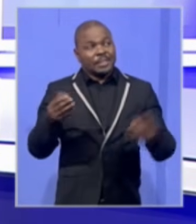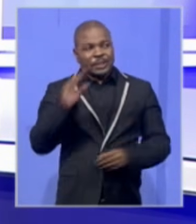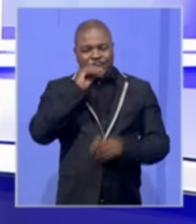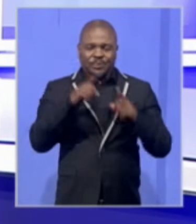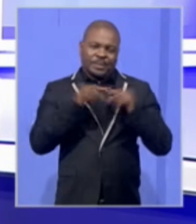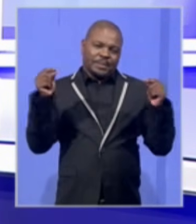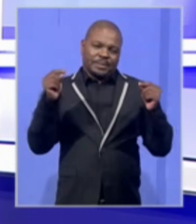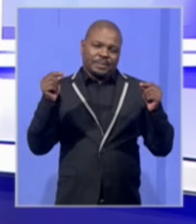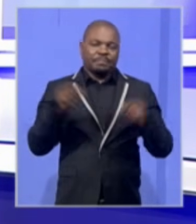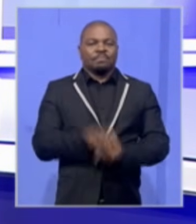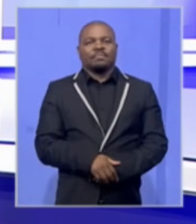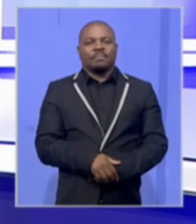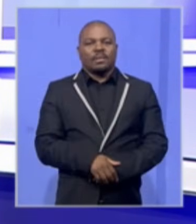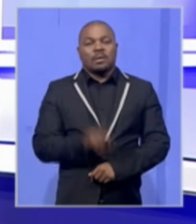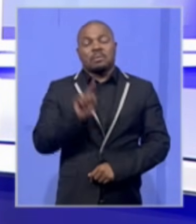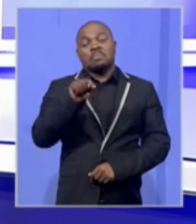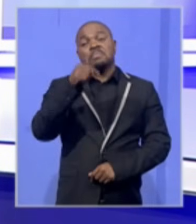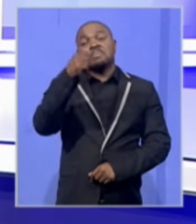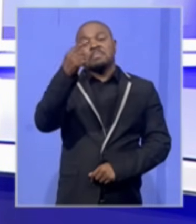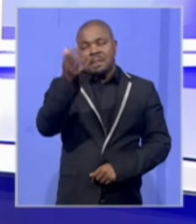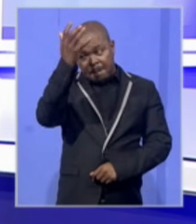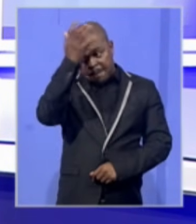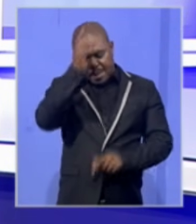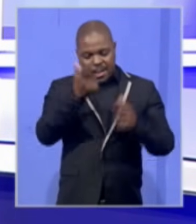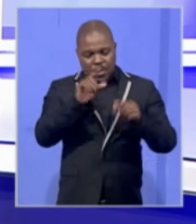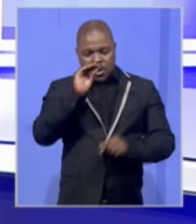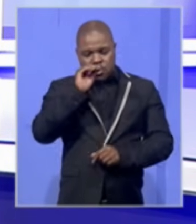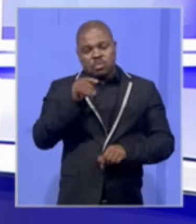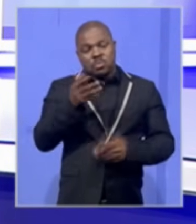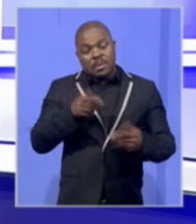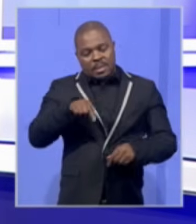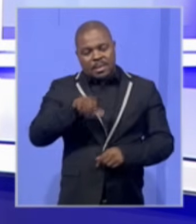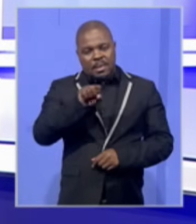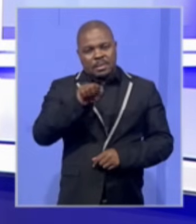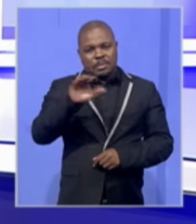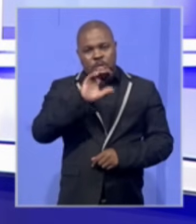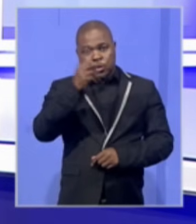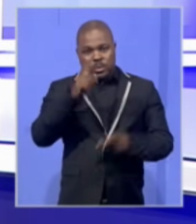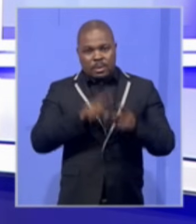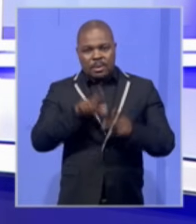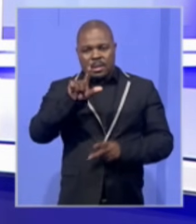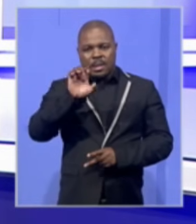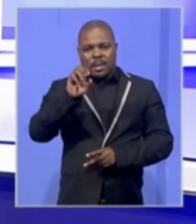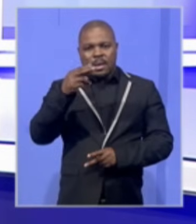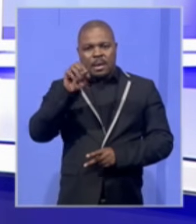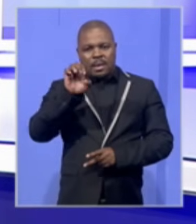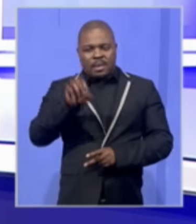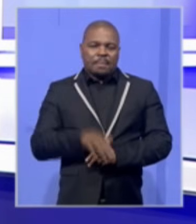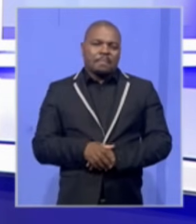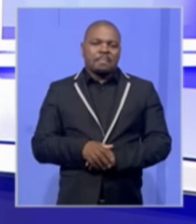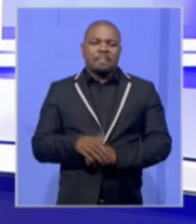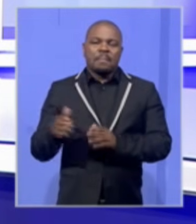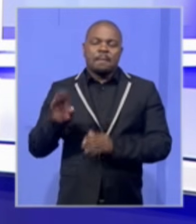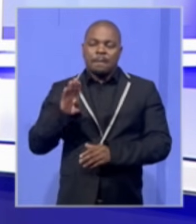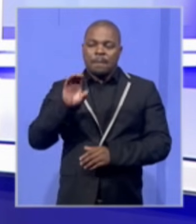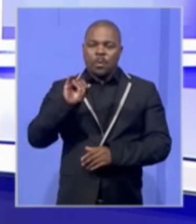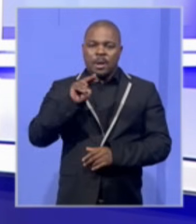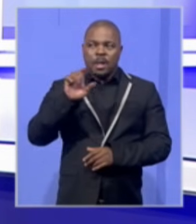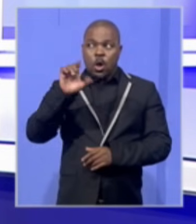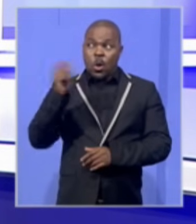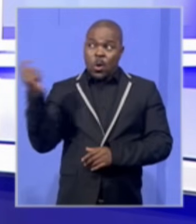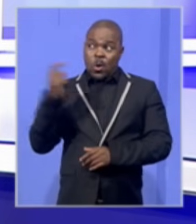kalo tsa segong jono ga se latelang ke sepedi ka moso mo SABC 2 le SABC le hae ga jana ke go tlogela le buinelo mo lebimang